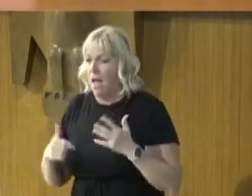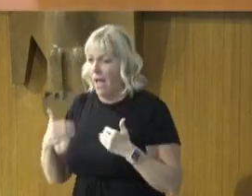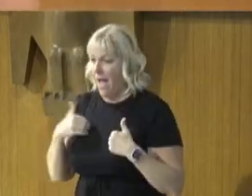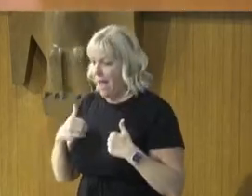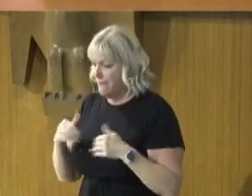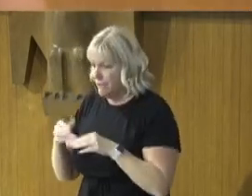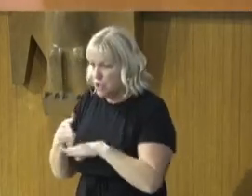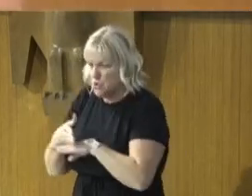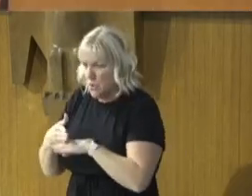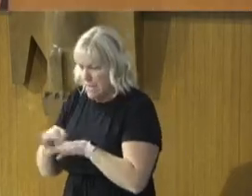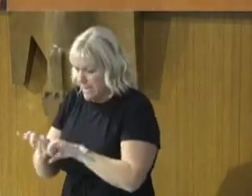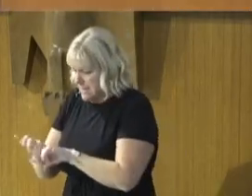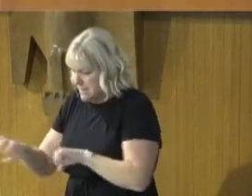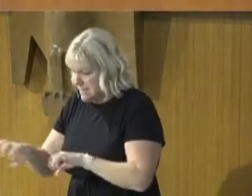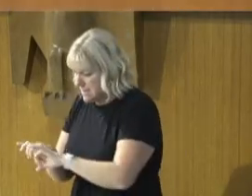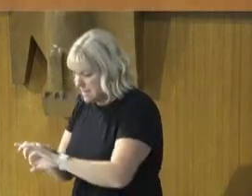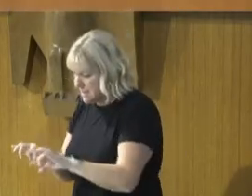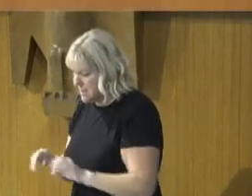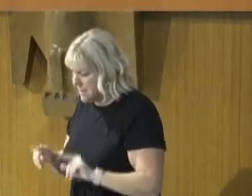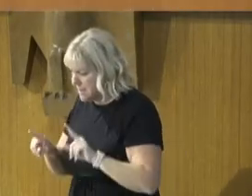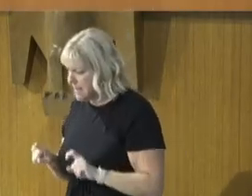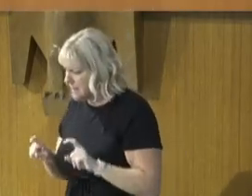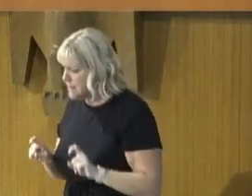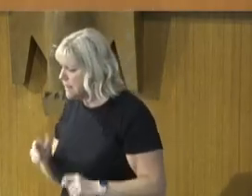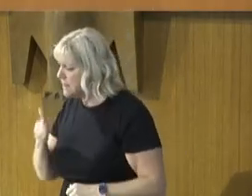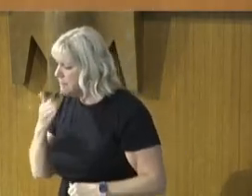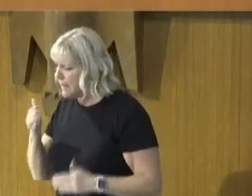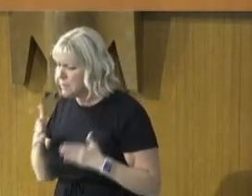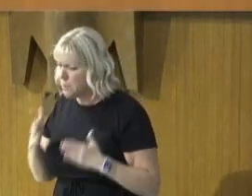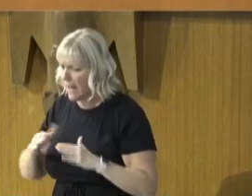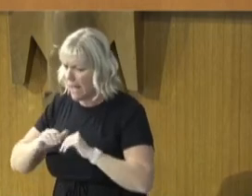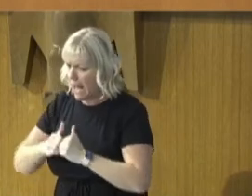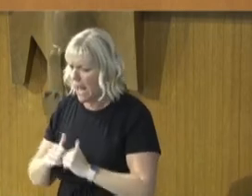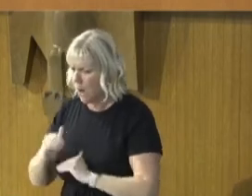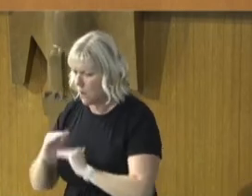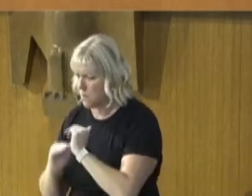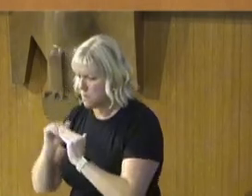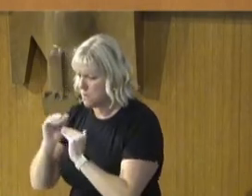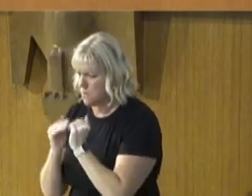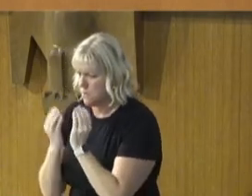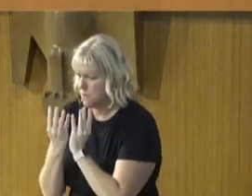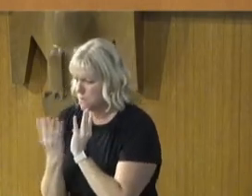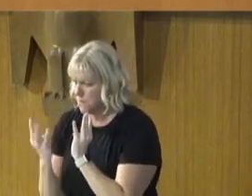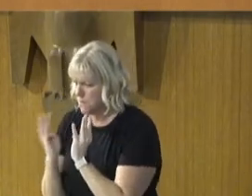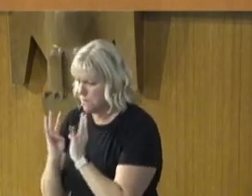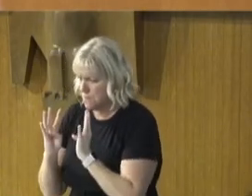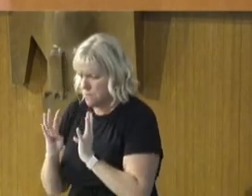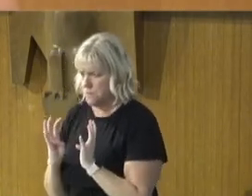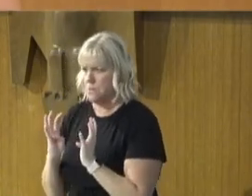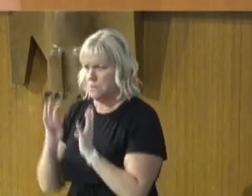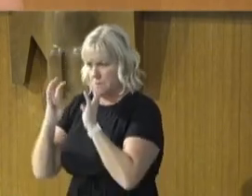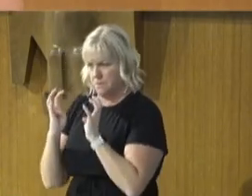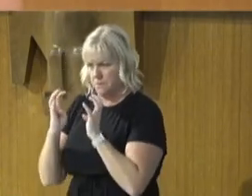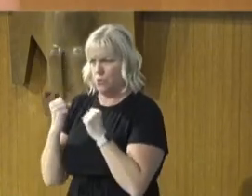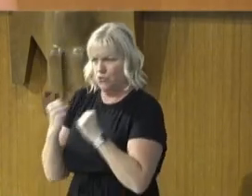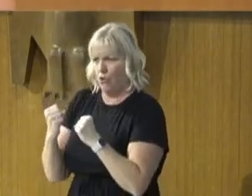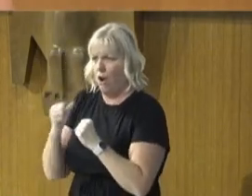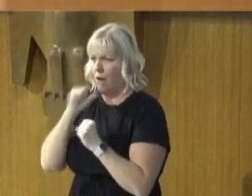twigs and she starts testing the best way to stack them to make sure that they're sturdy and they won't fall.